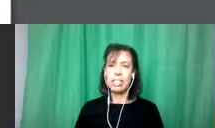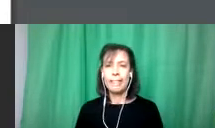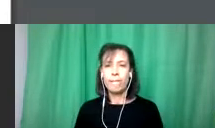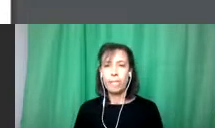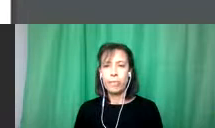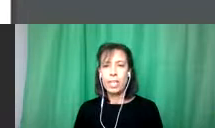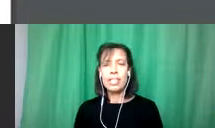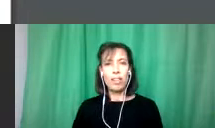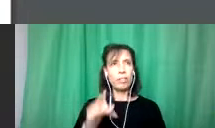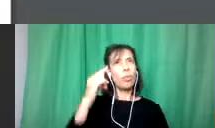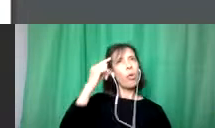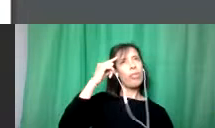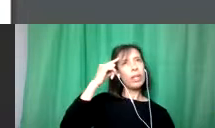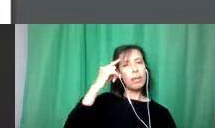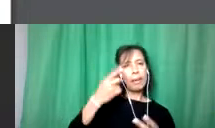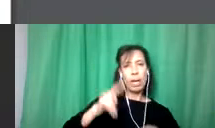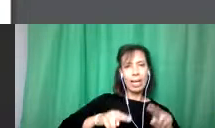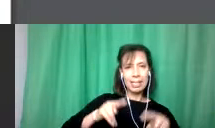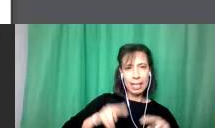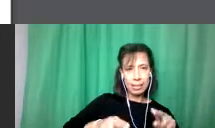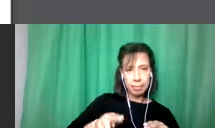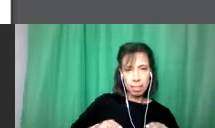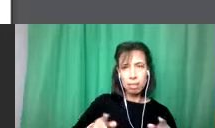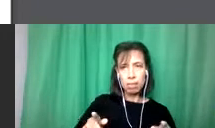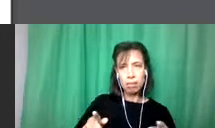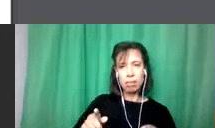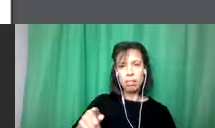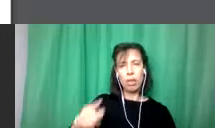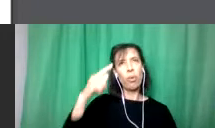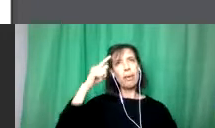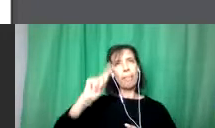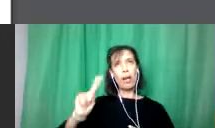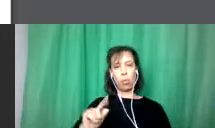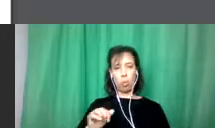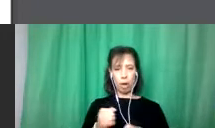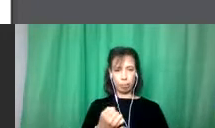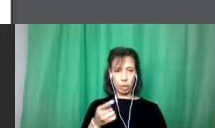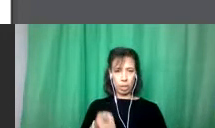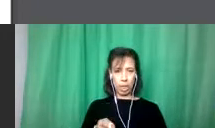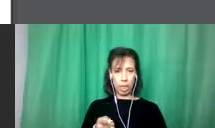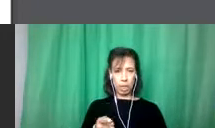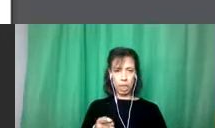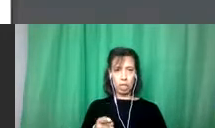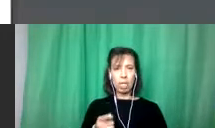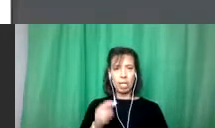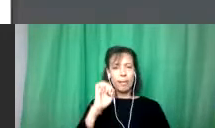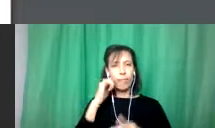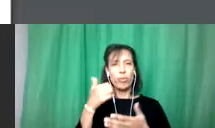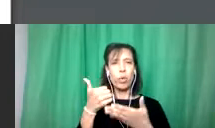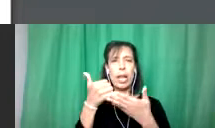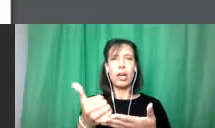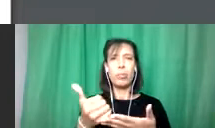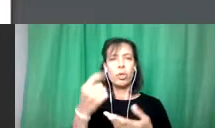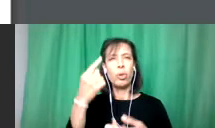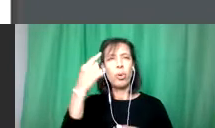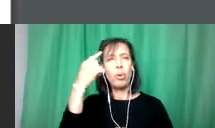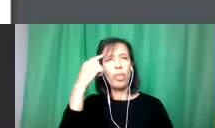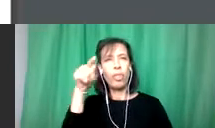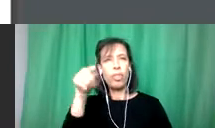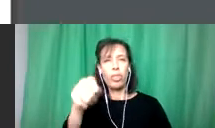thinking about what I'm doing with this module may help you thinking about what